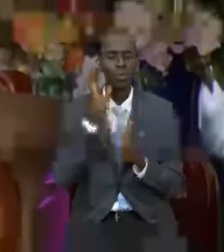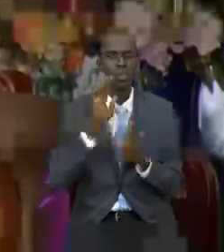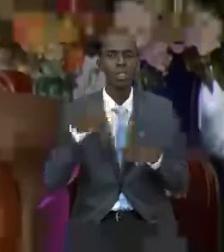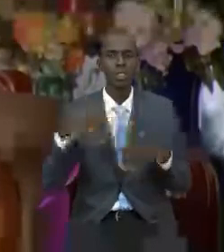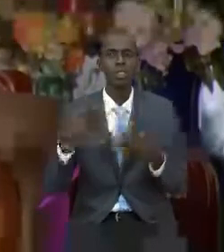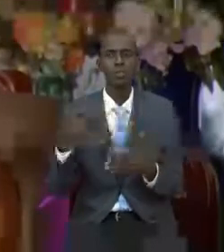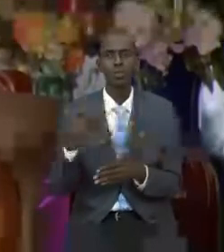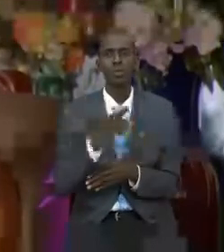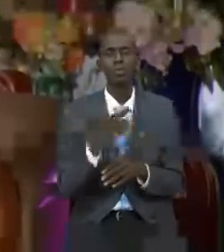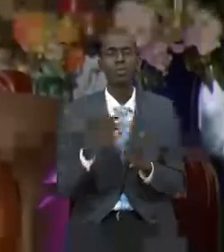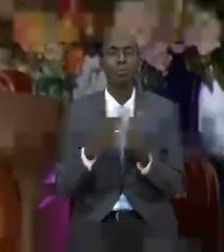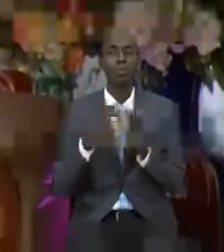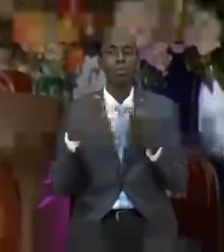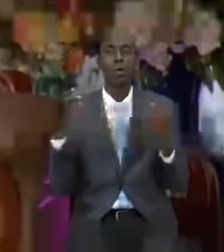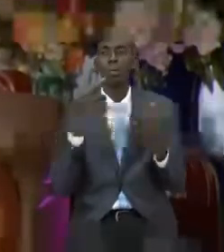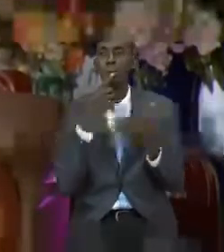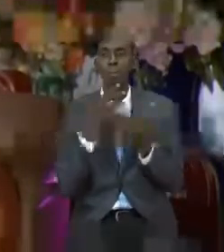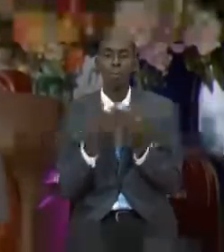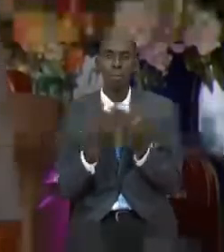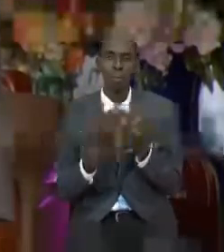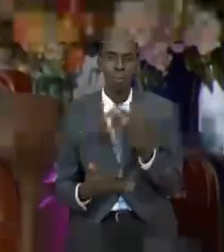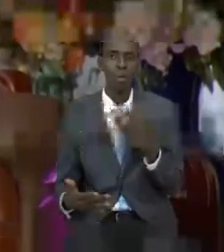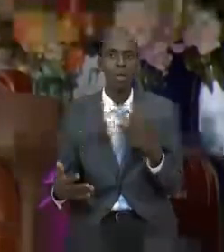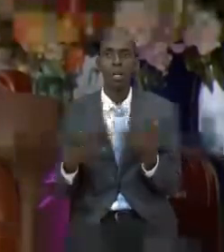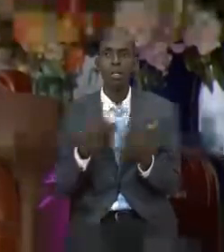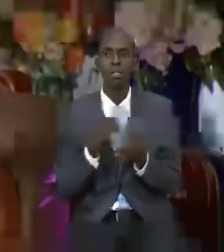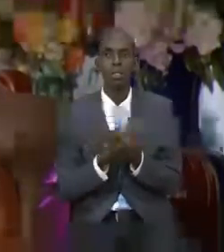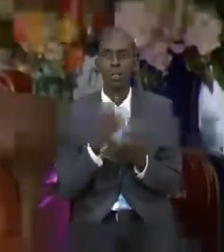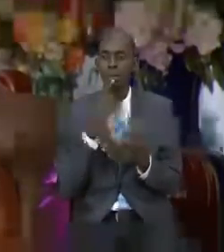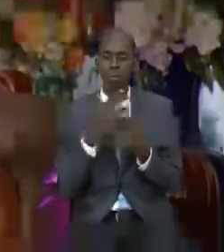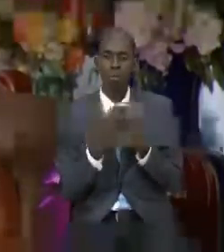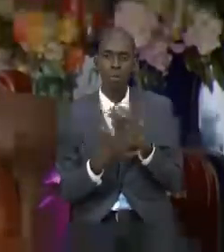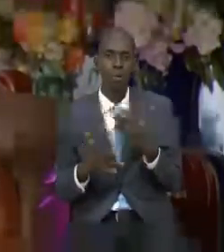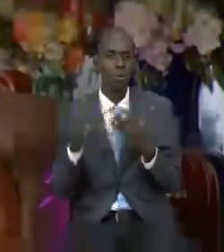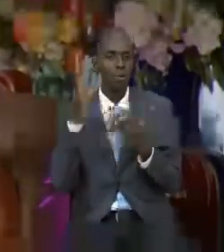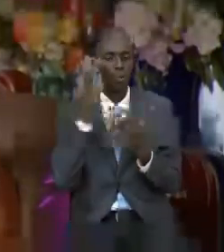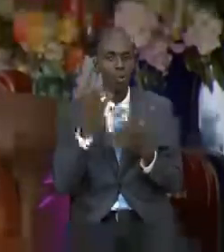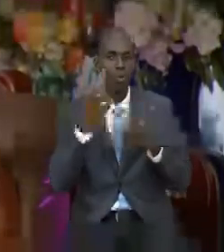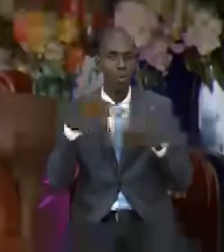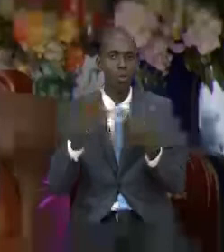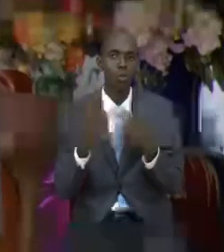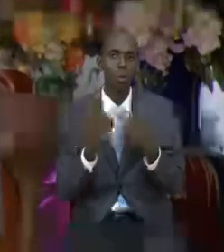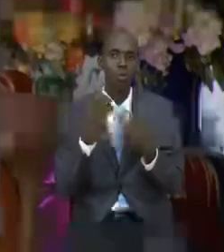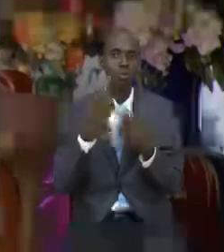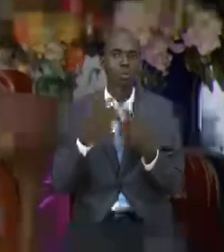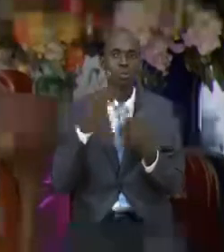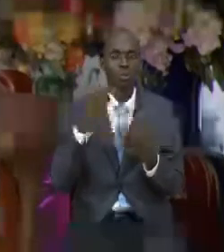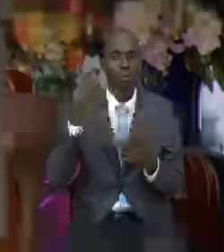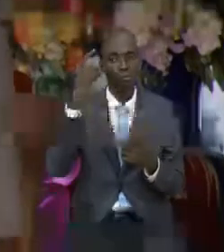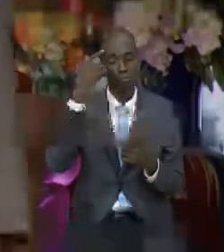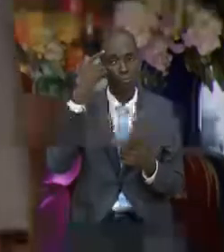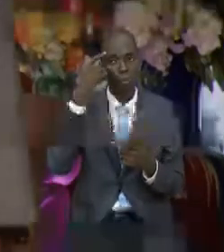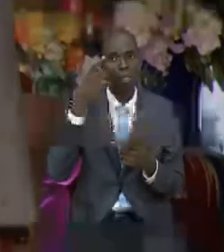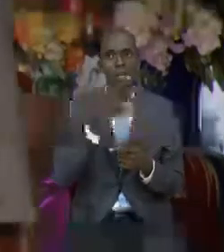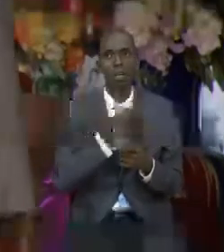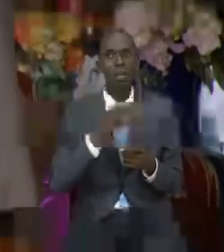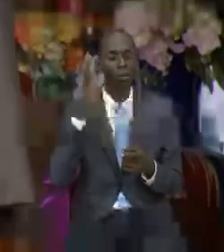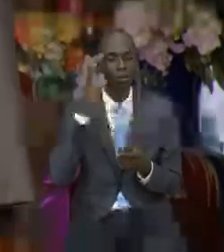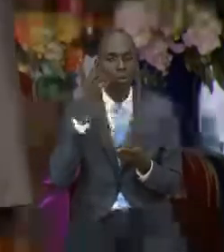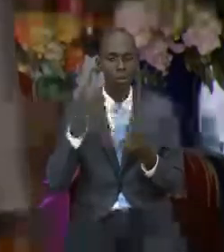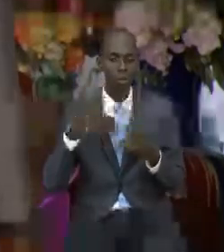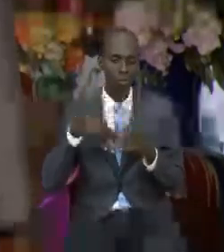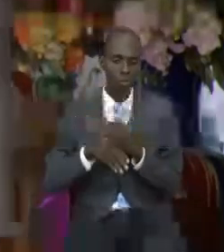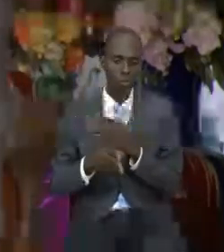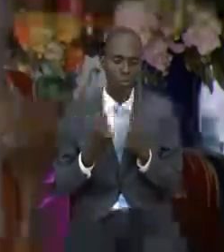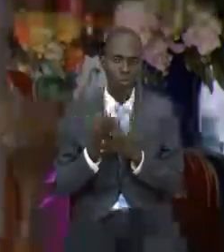be anemic, and that blood will get to your brain, will be pumped out of your heart, and will